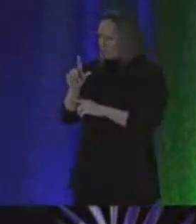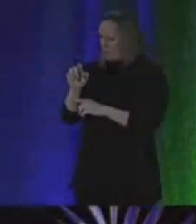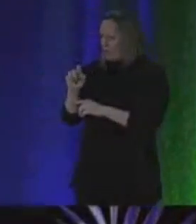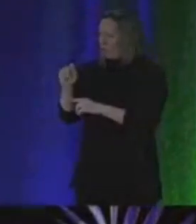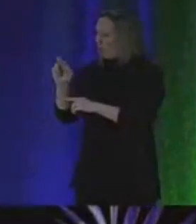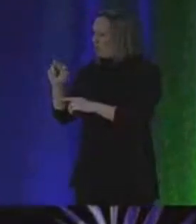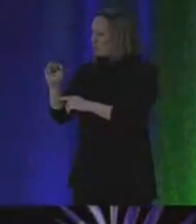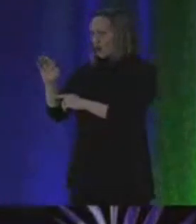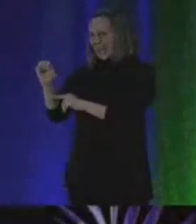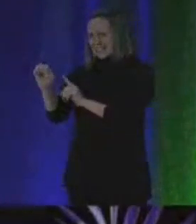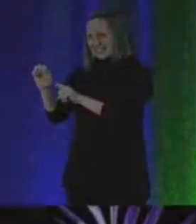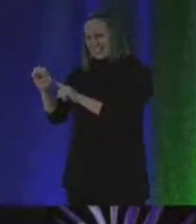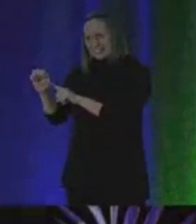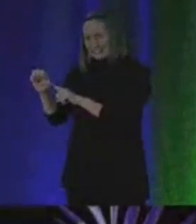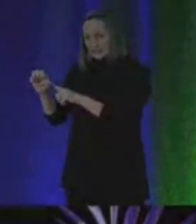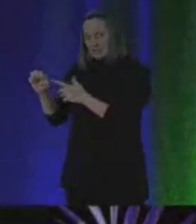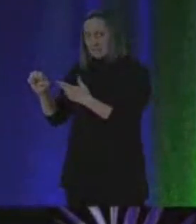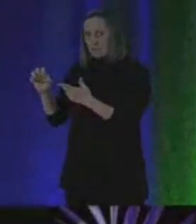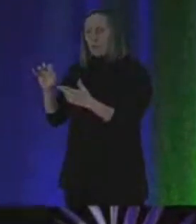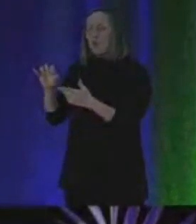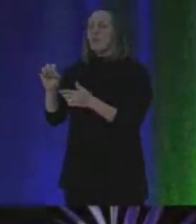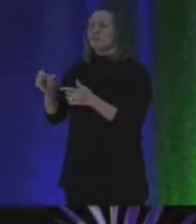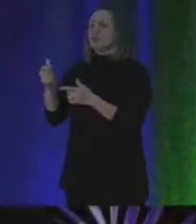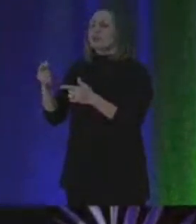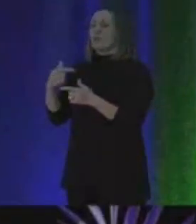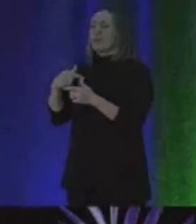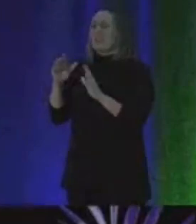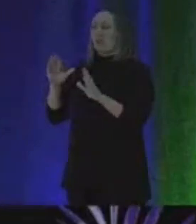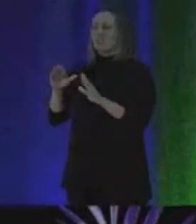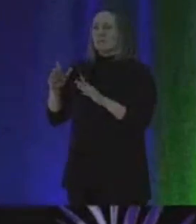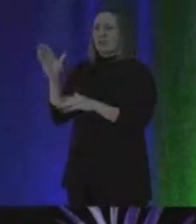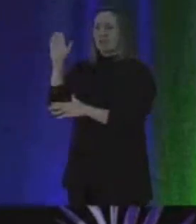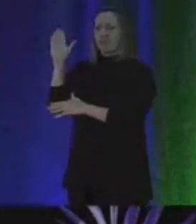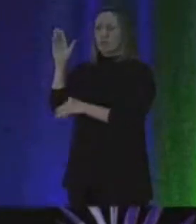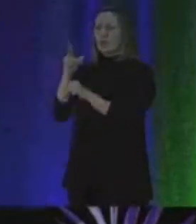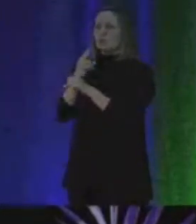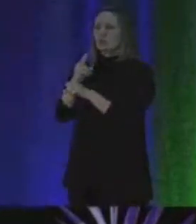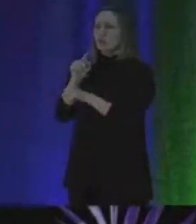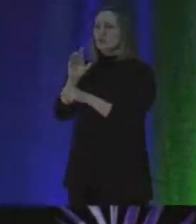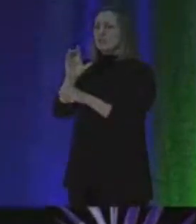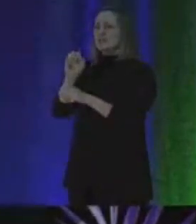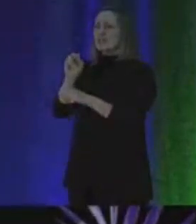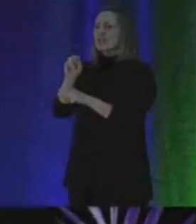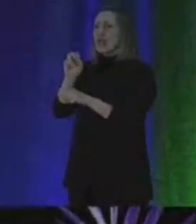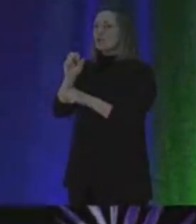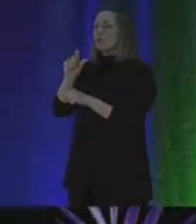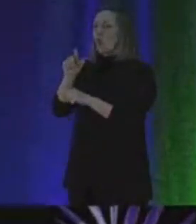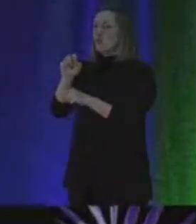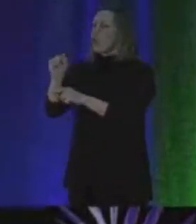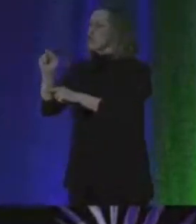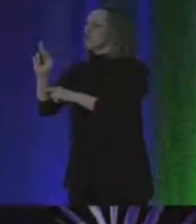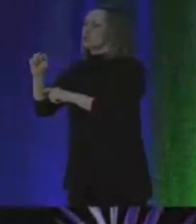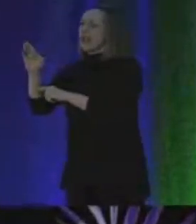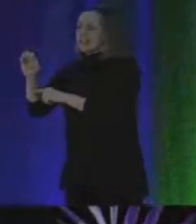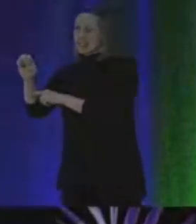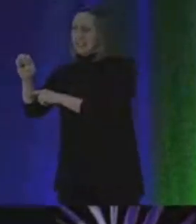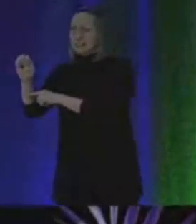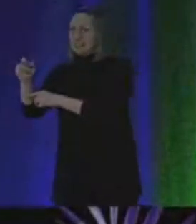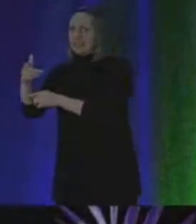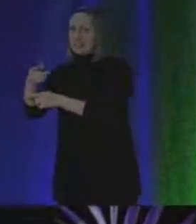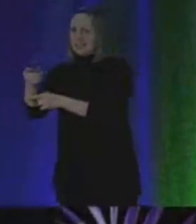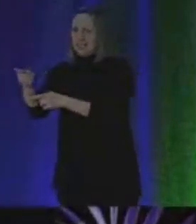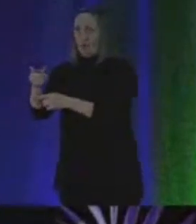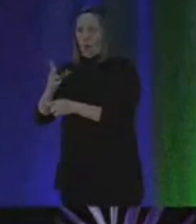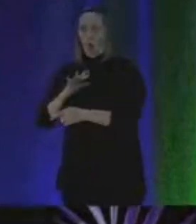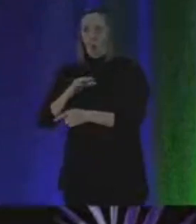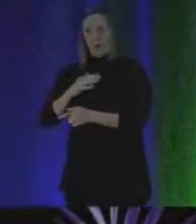didn't. So that's another one of those ones that's awesome. Can I see a show of hands who's ever used console trace? Okay, so it's good,